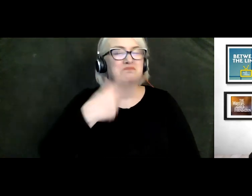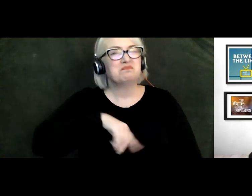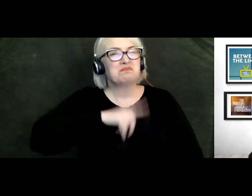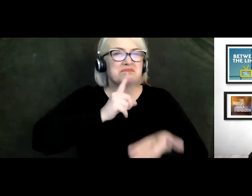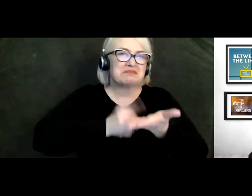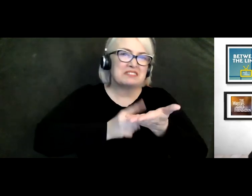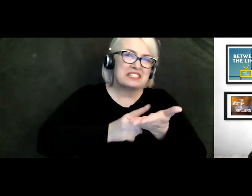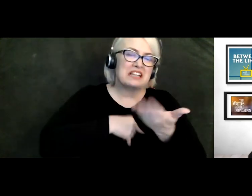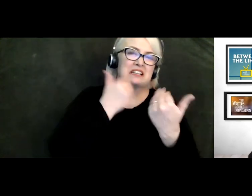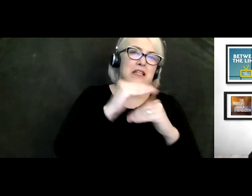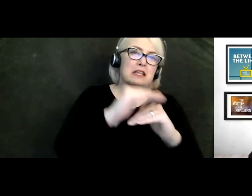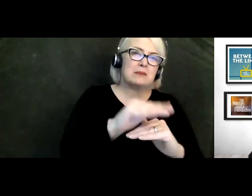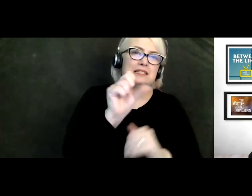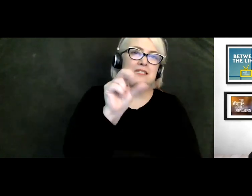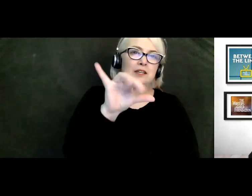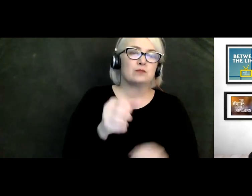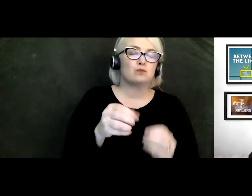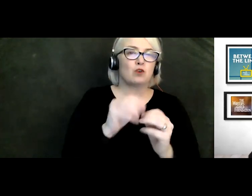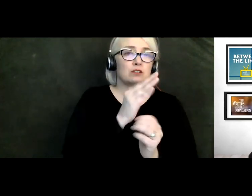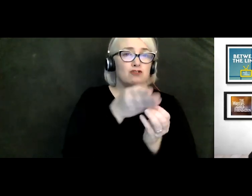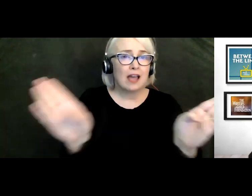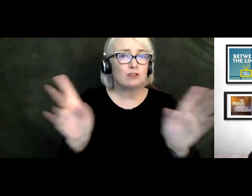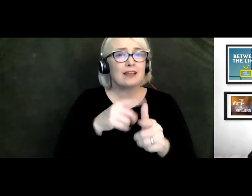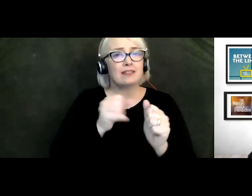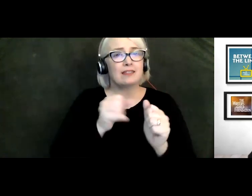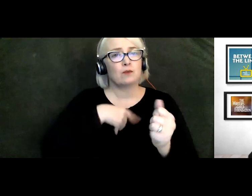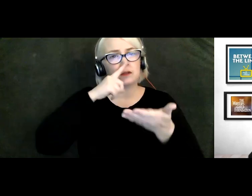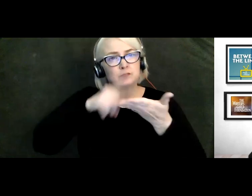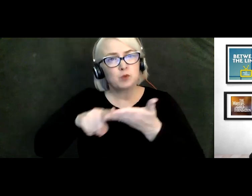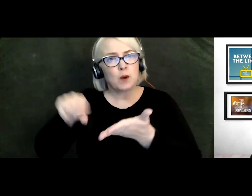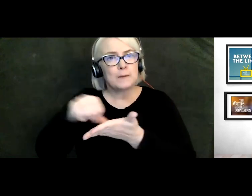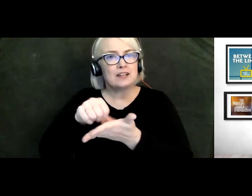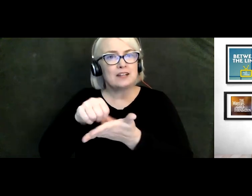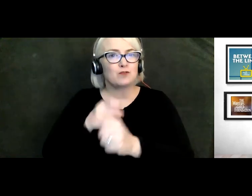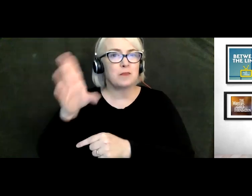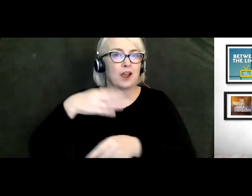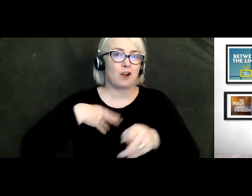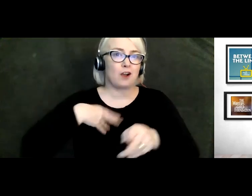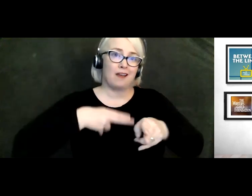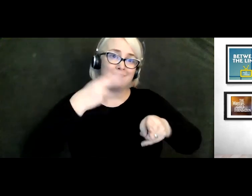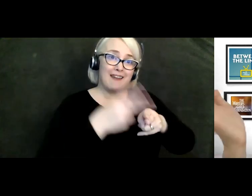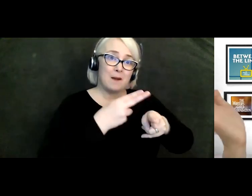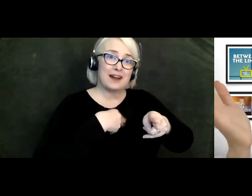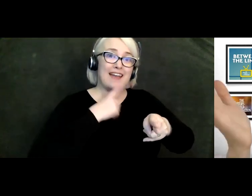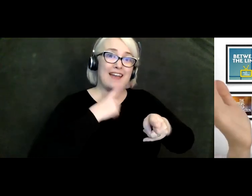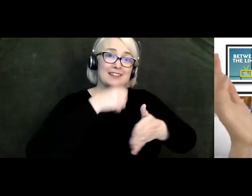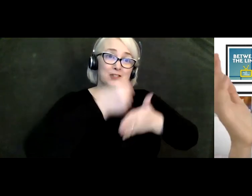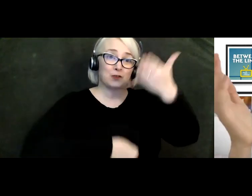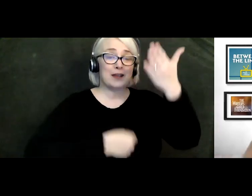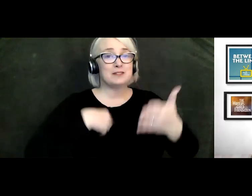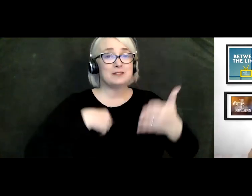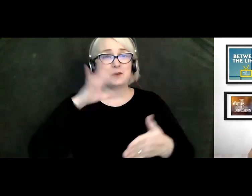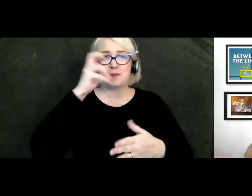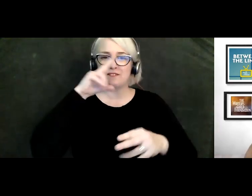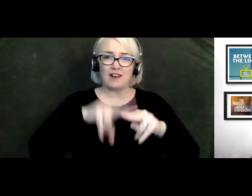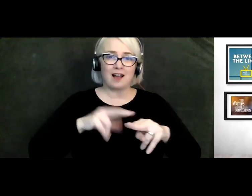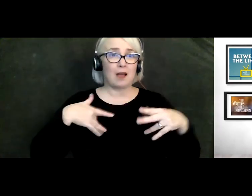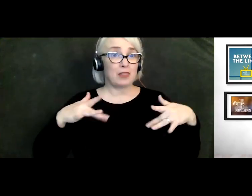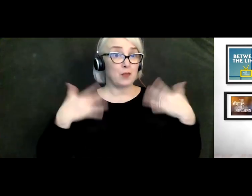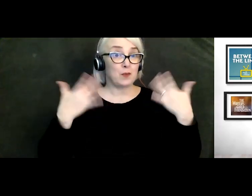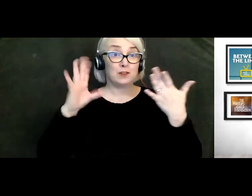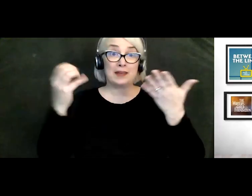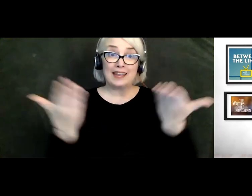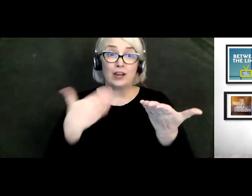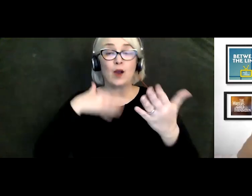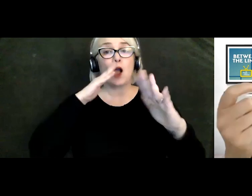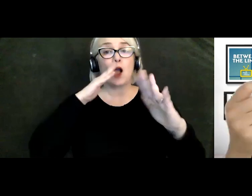Then we'll explore seen pages from their nominated scripts. It's going to be fun. I'm thrilled to be here. I hope you all are, too. And for those of you